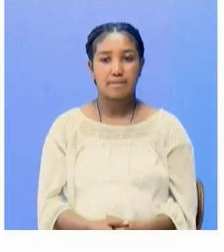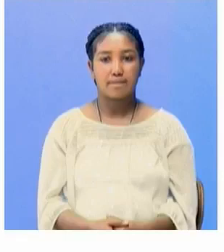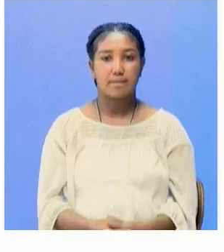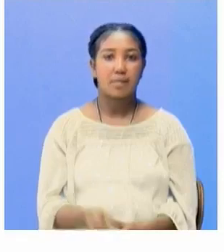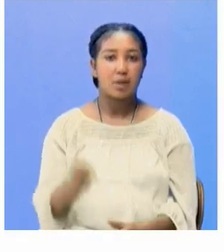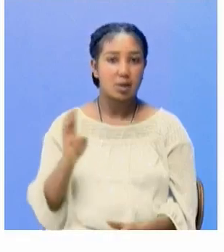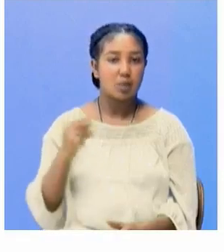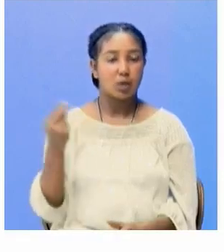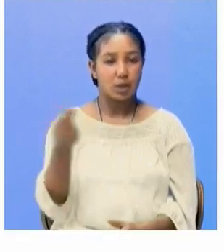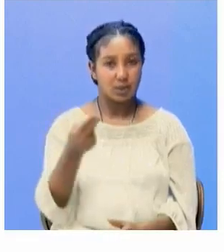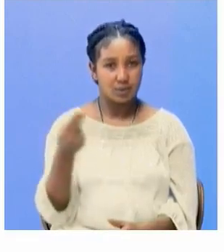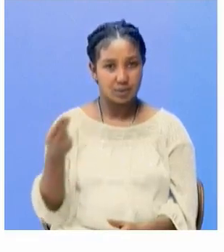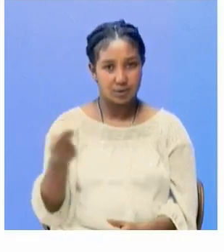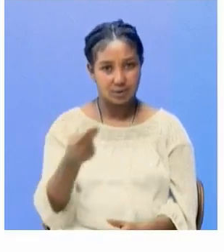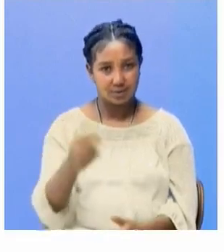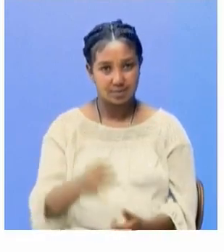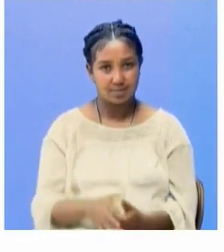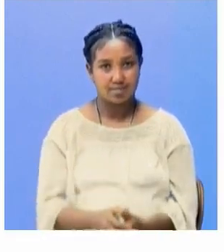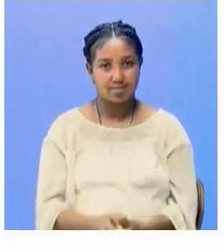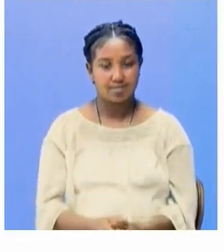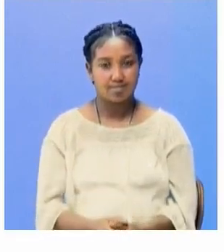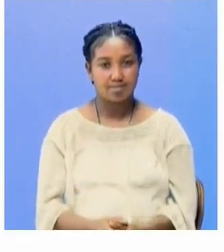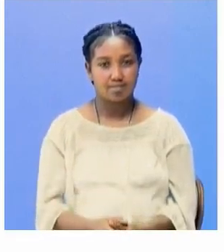we use